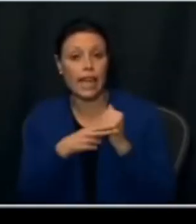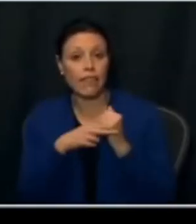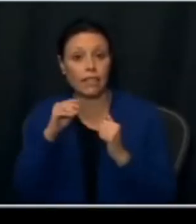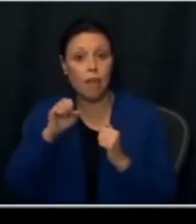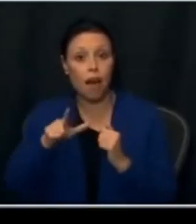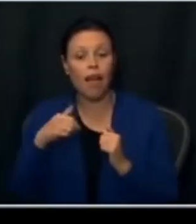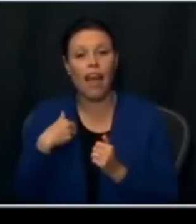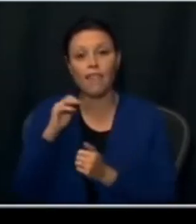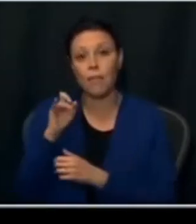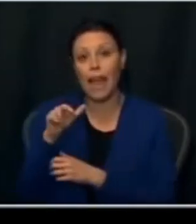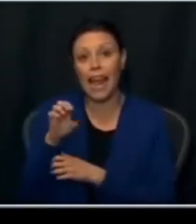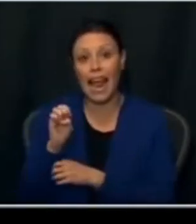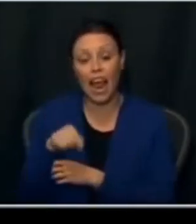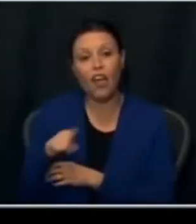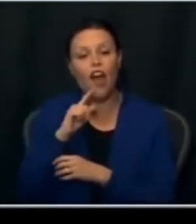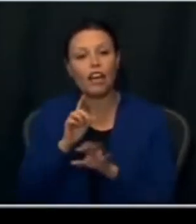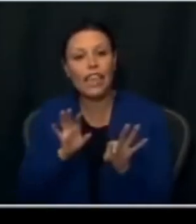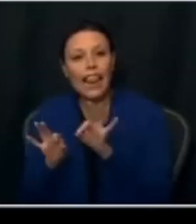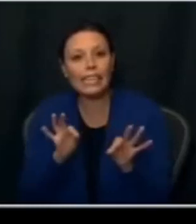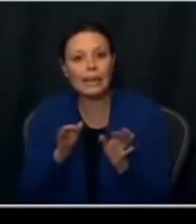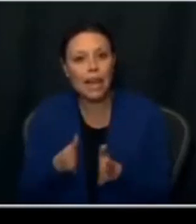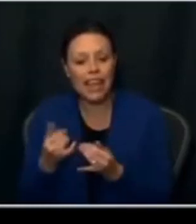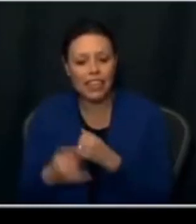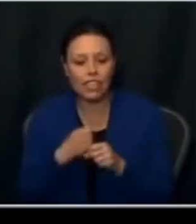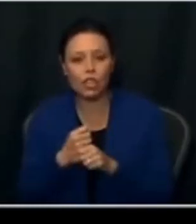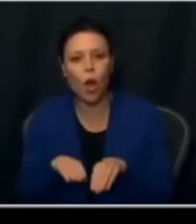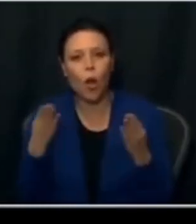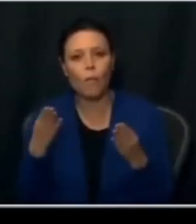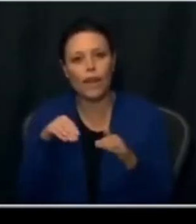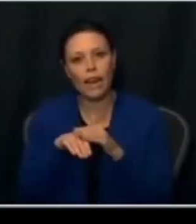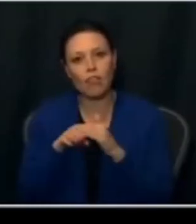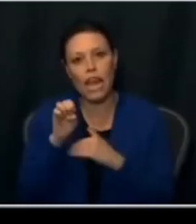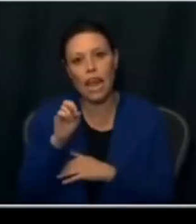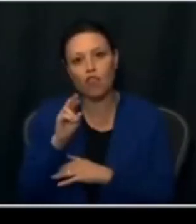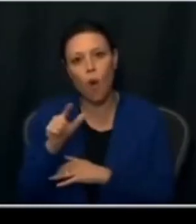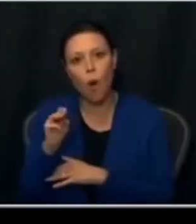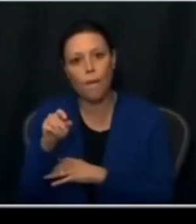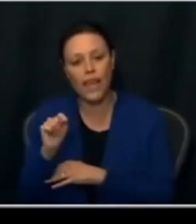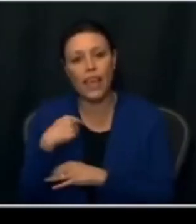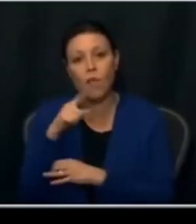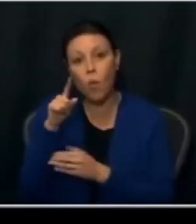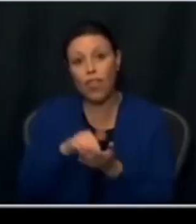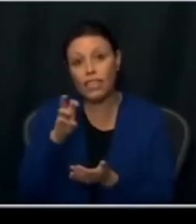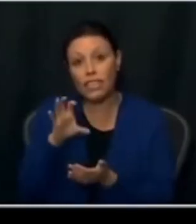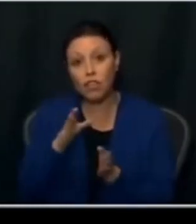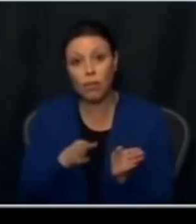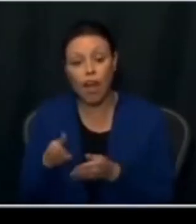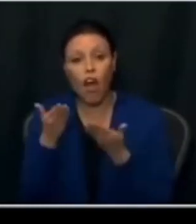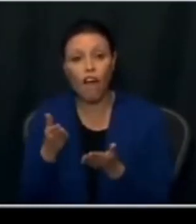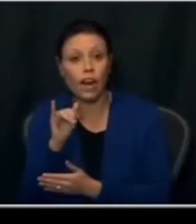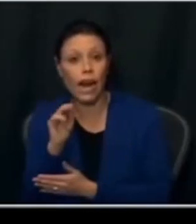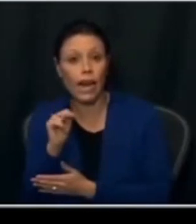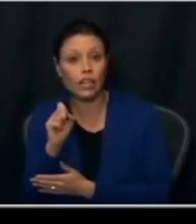this year as they are selecting plans in this year's open enrollment. They have over 1,600 plans that are offering insulin for